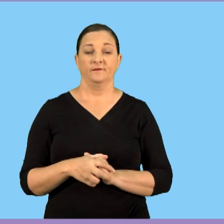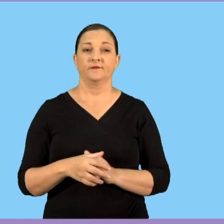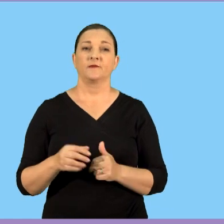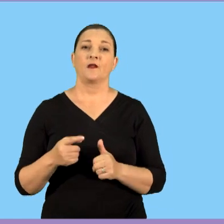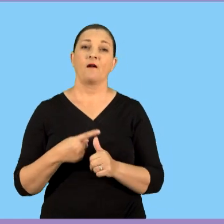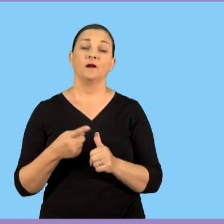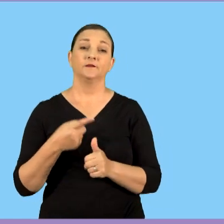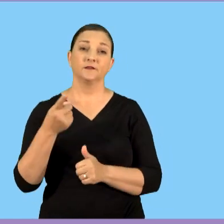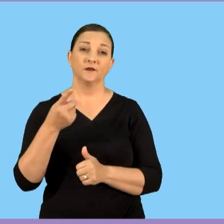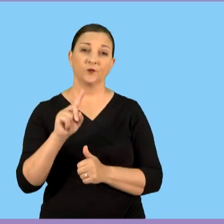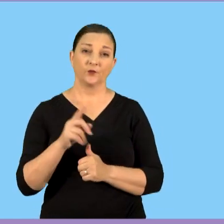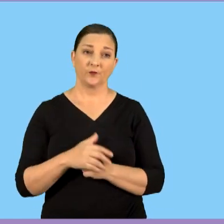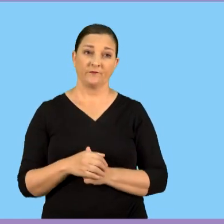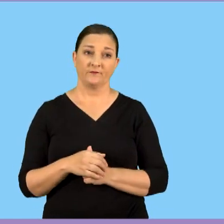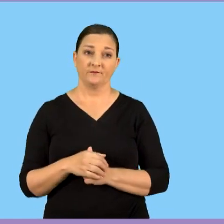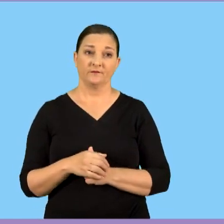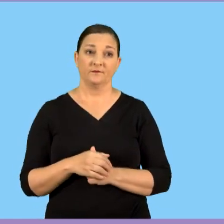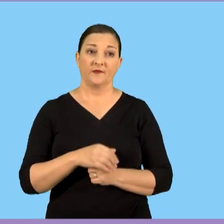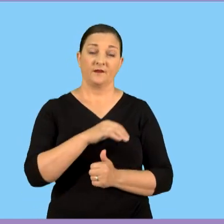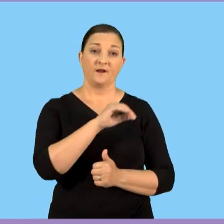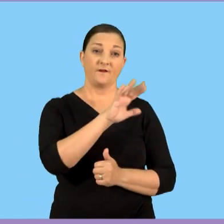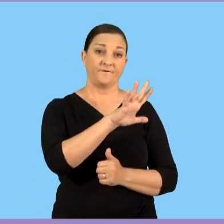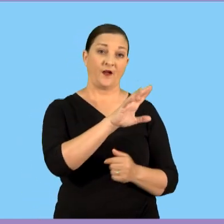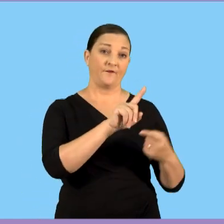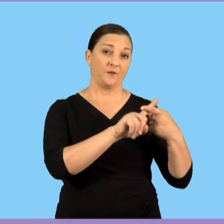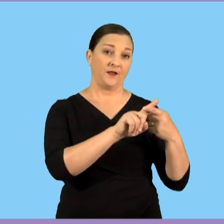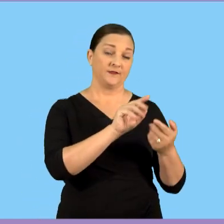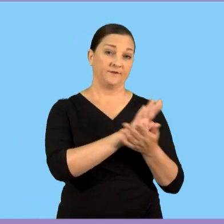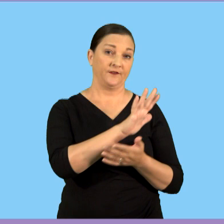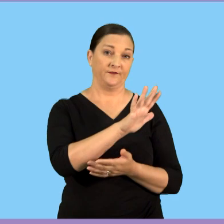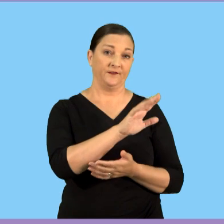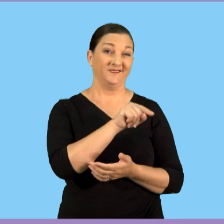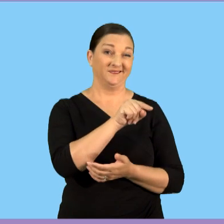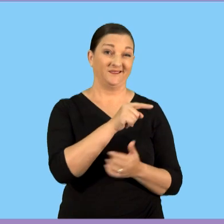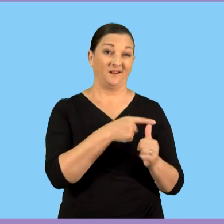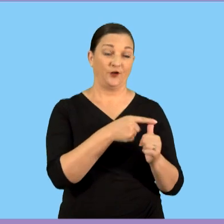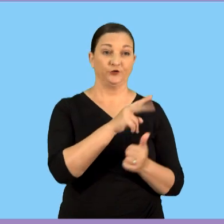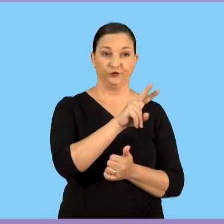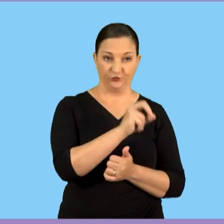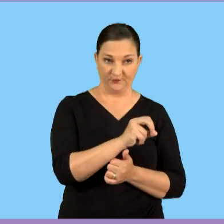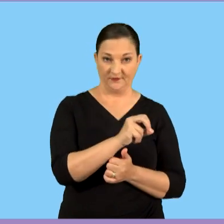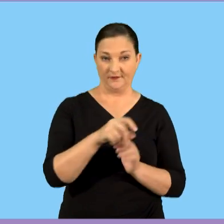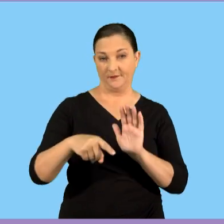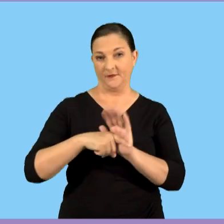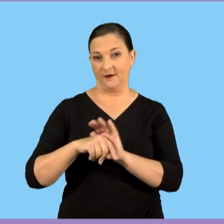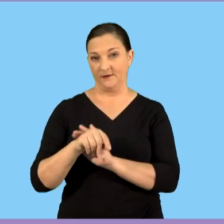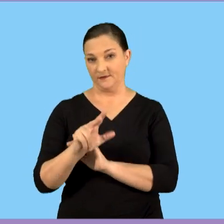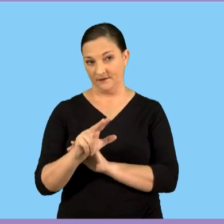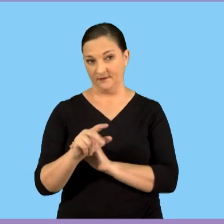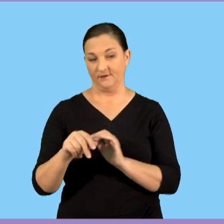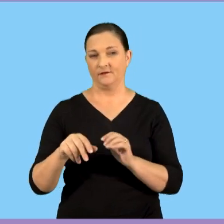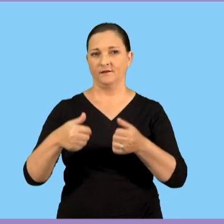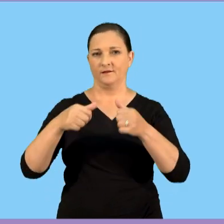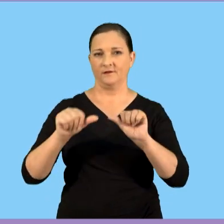8, and then that will give us what is 5 plus 15, that is 20. When we